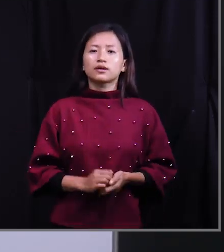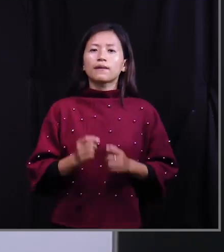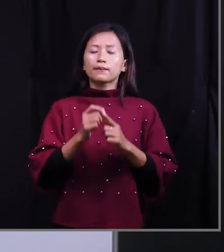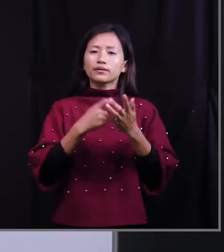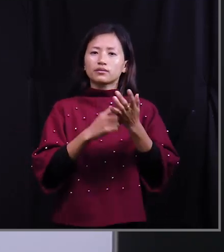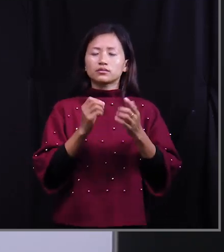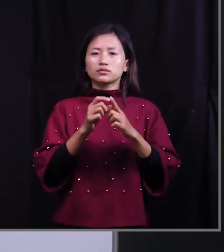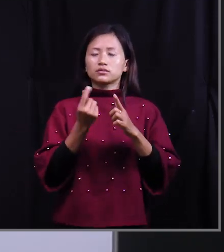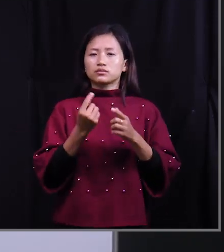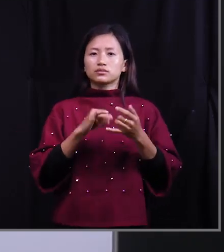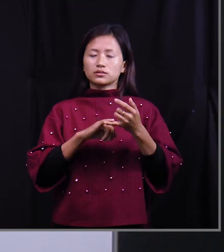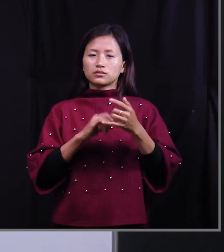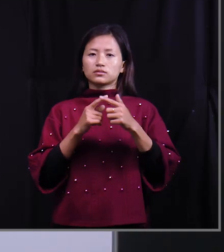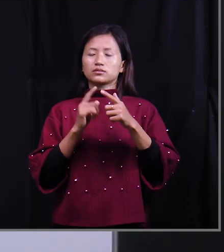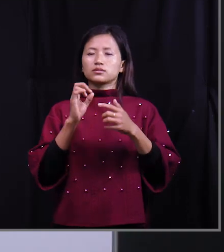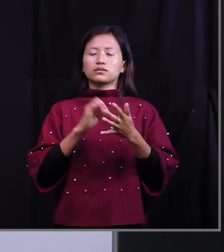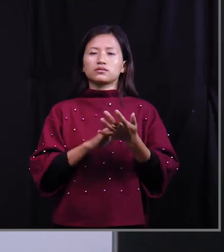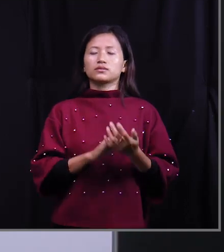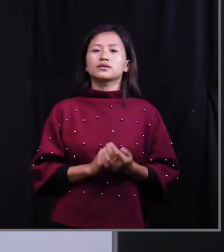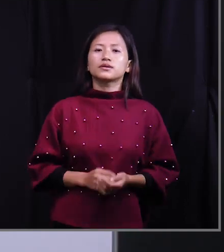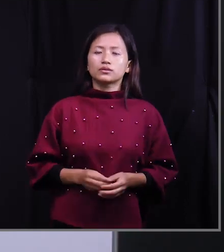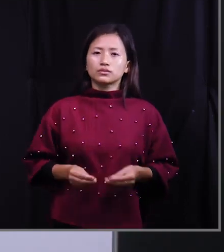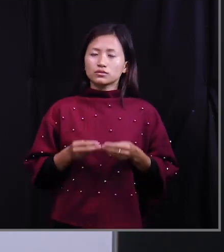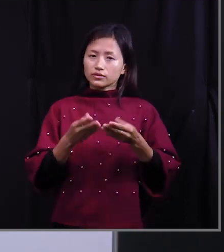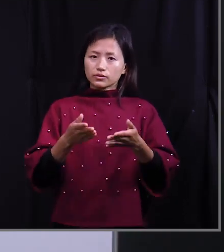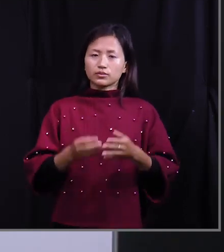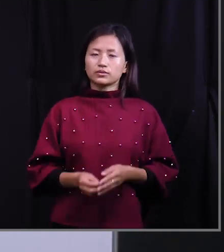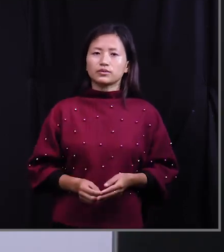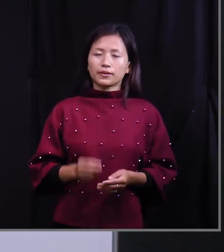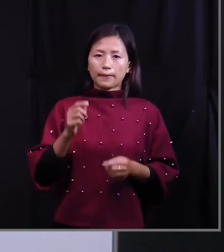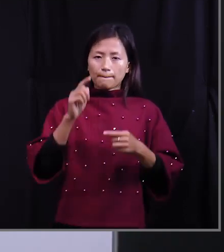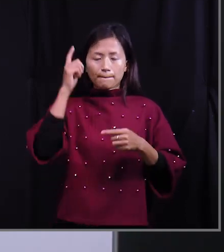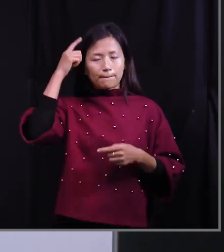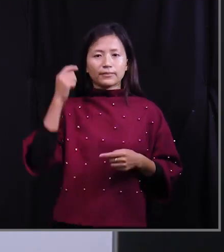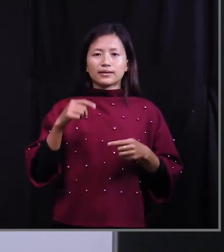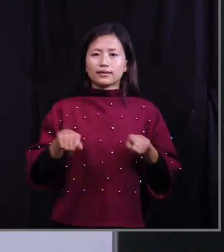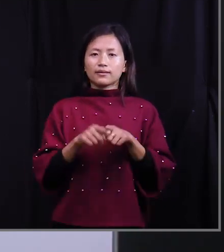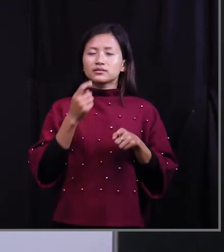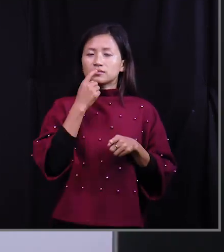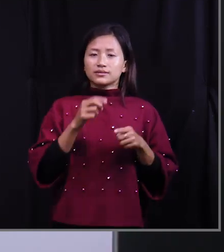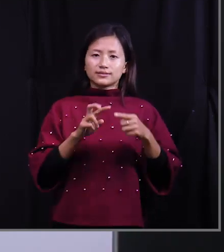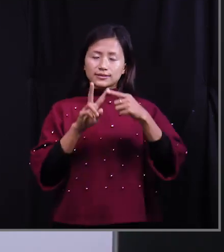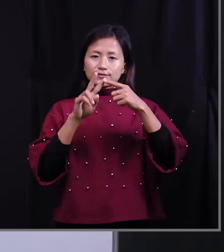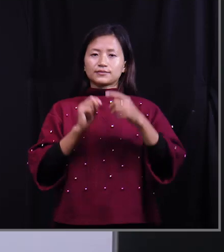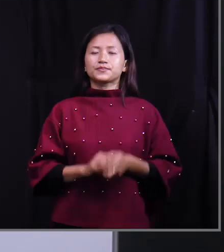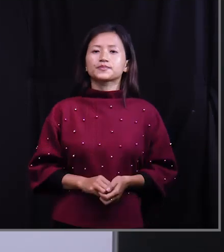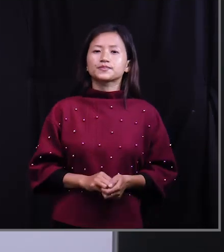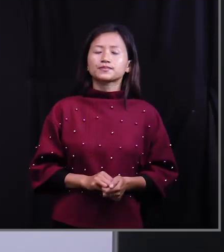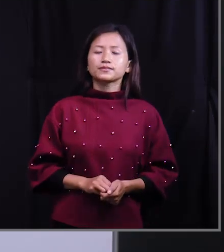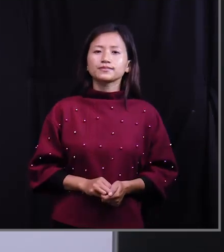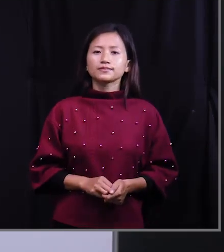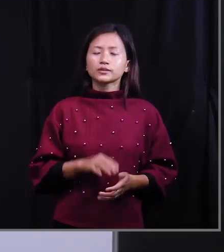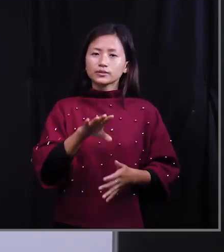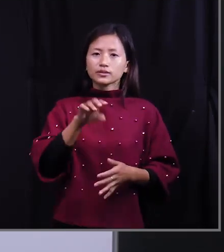production rather than getting resources for producing the black and white TV. So if we scan the environment, we get